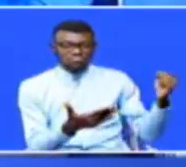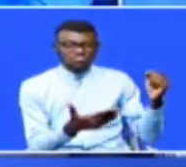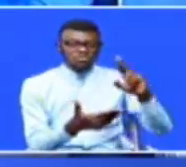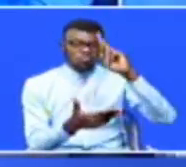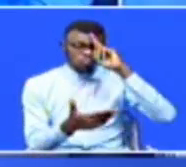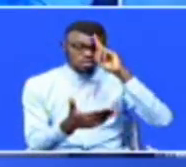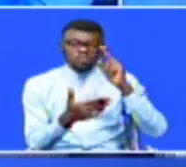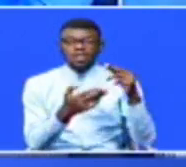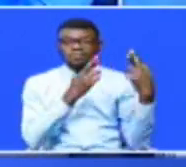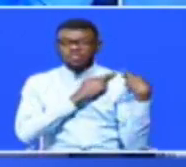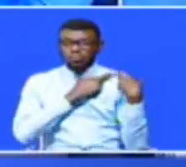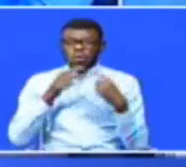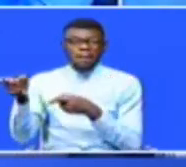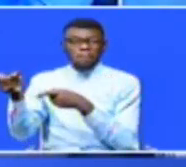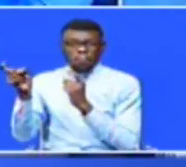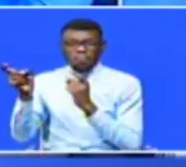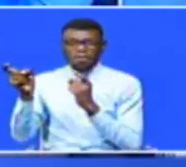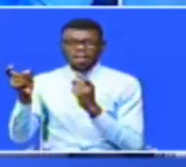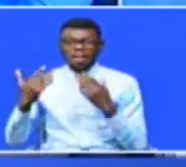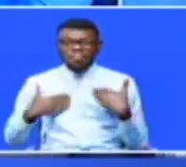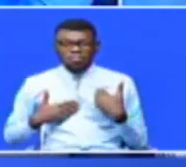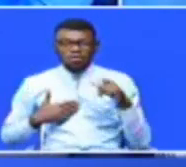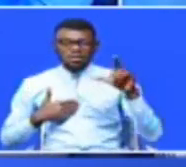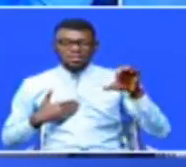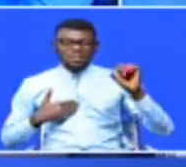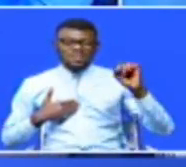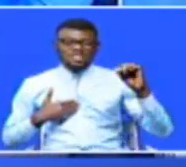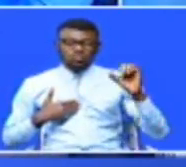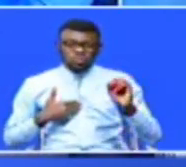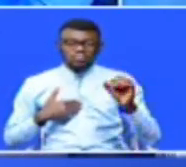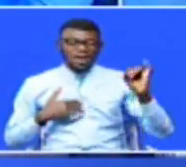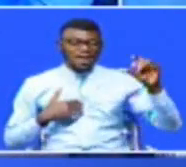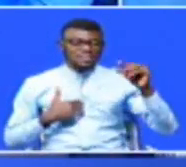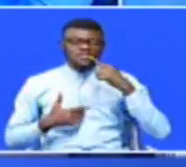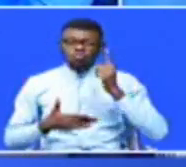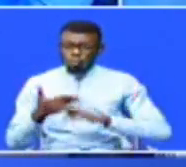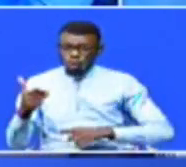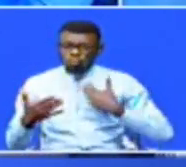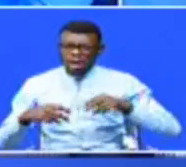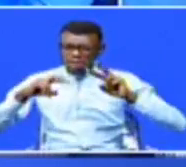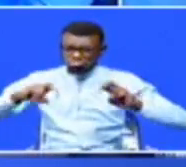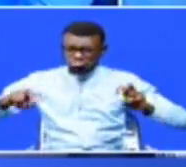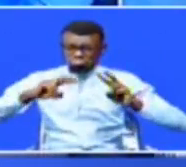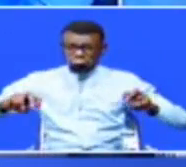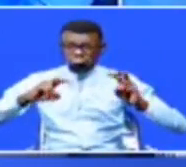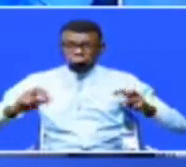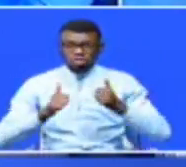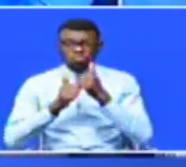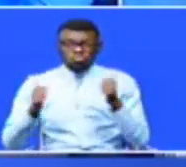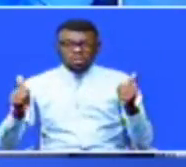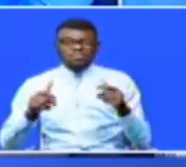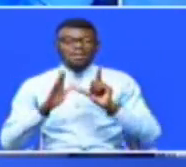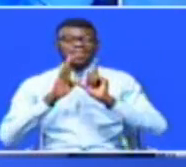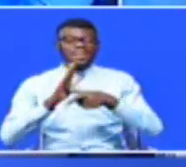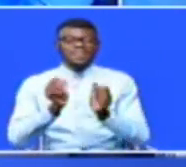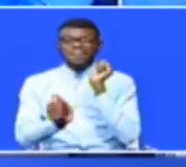in the shooting incident in Lessos earlier today. Mutyambai said that the matter will be thoroughly investigated and appropriate action taken against